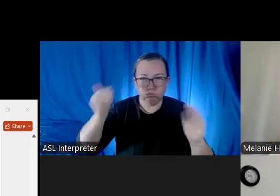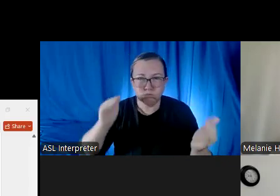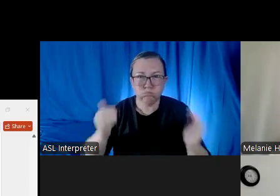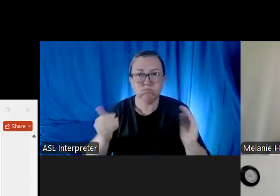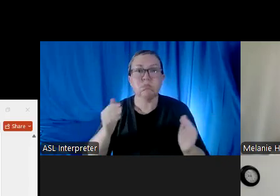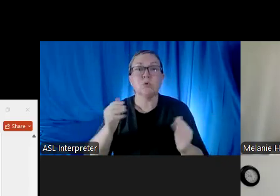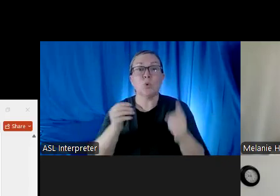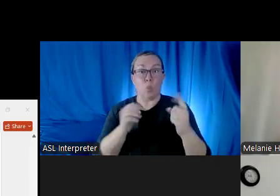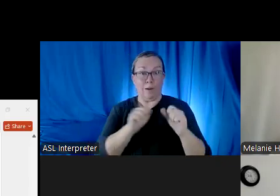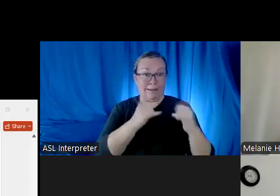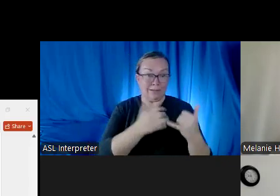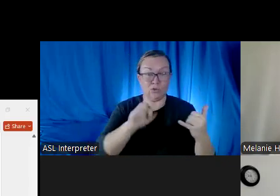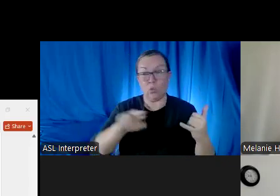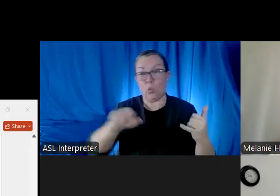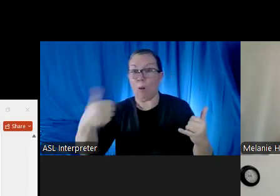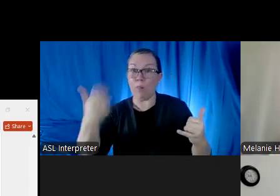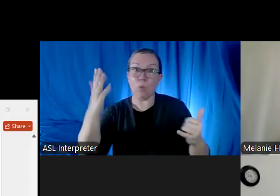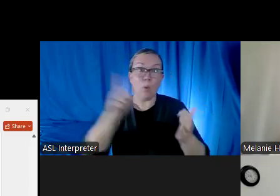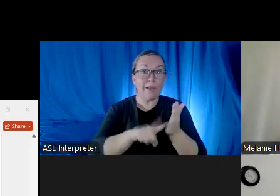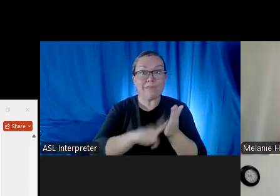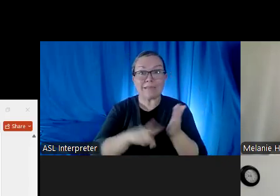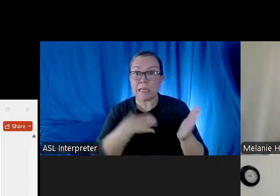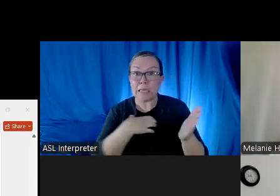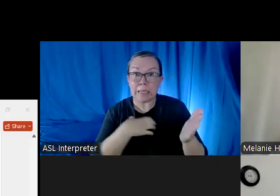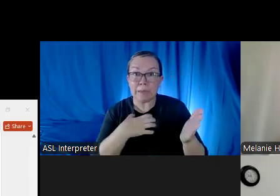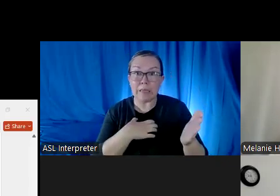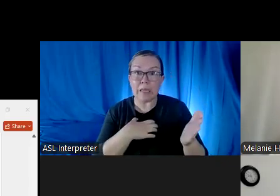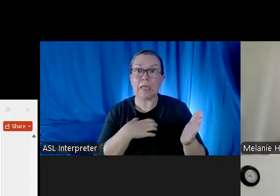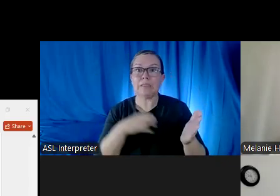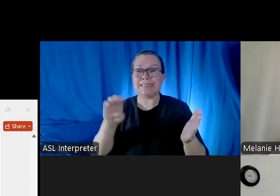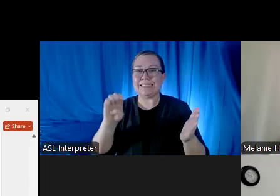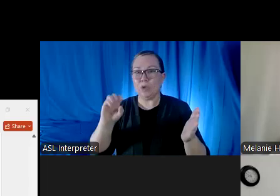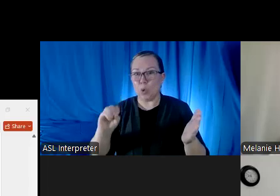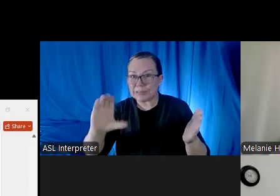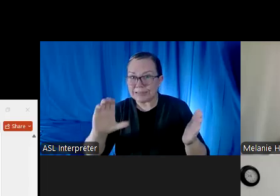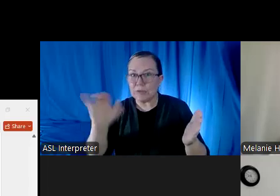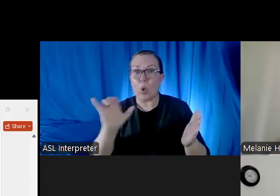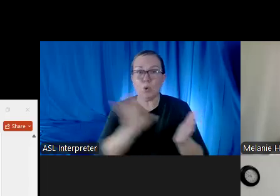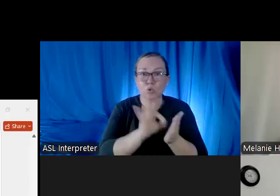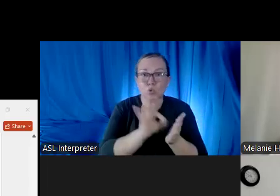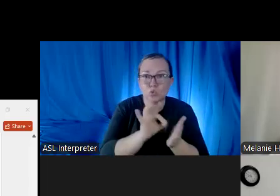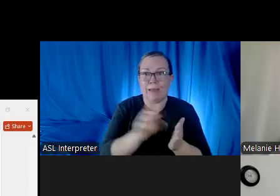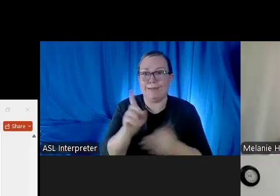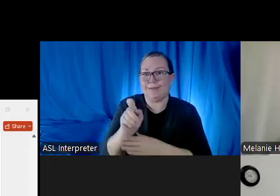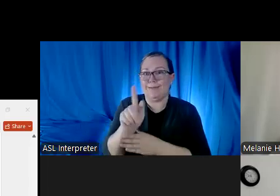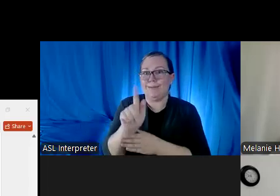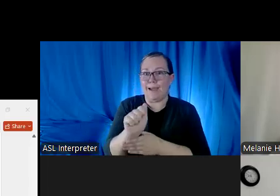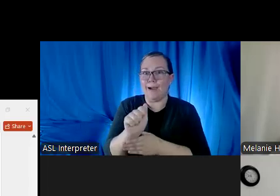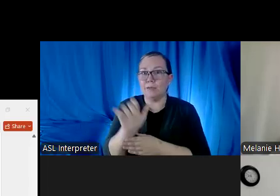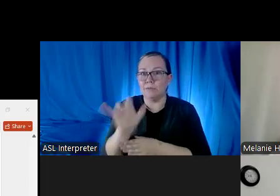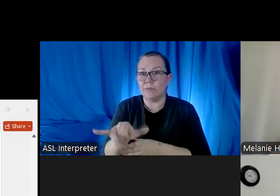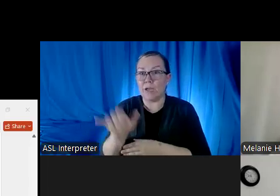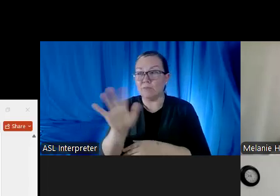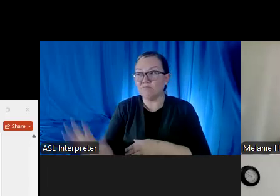one agency or the other will investigate a complaint. EEOC also tracks data. The nationwide